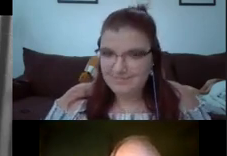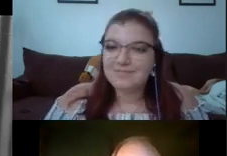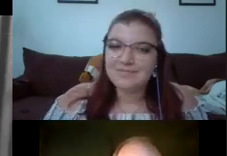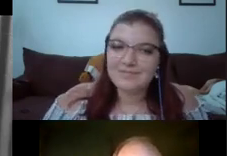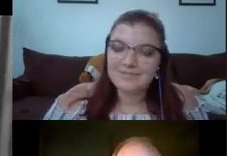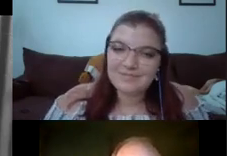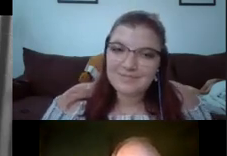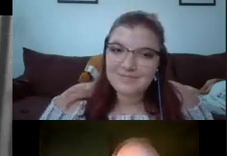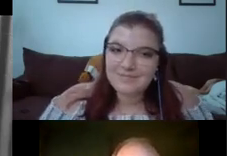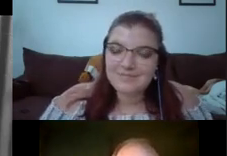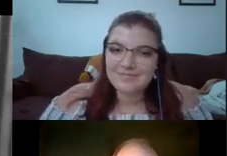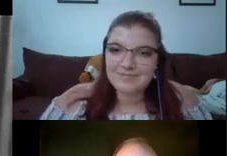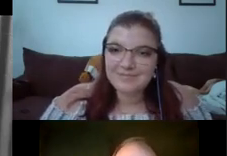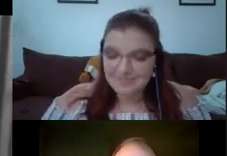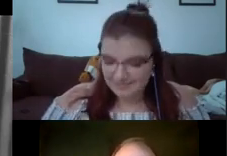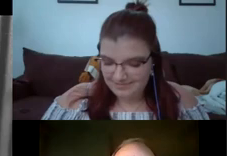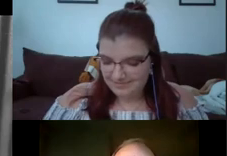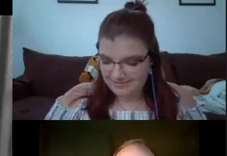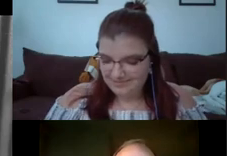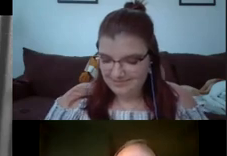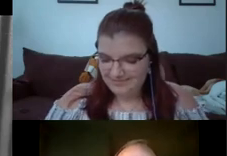got his files and walked out.